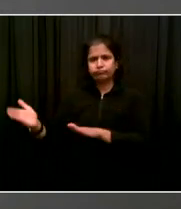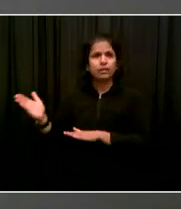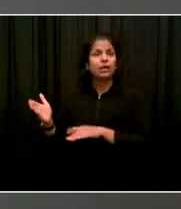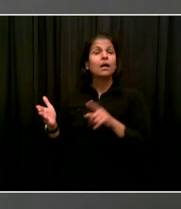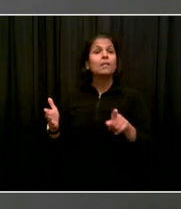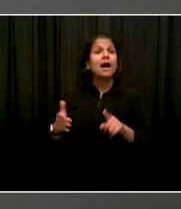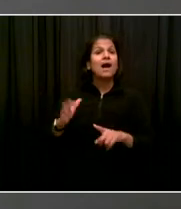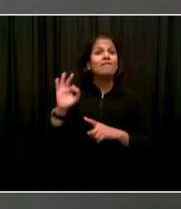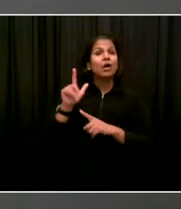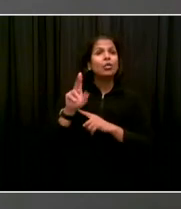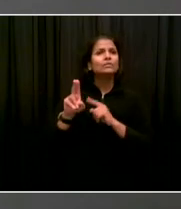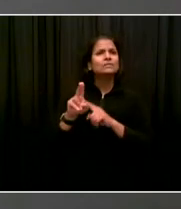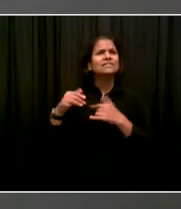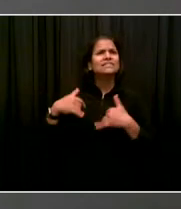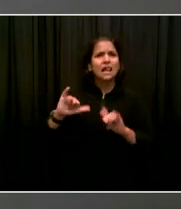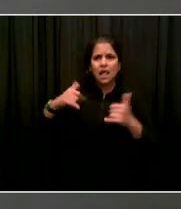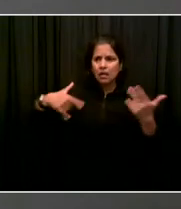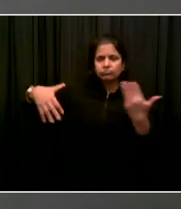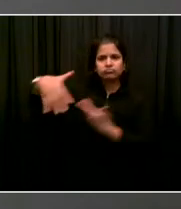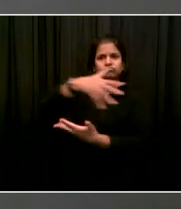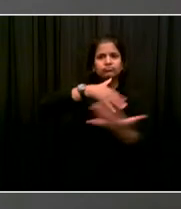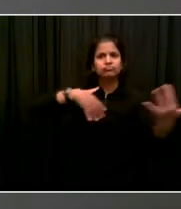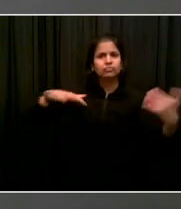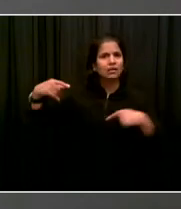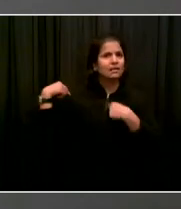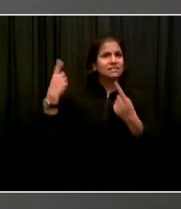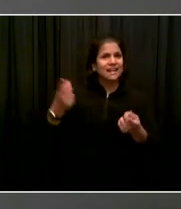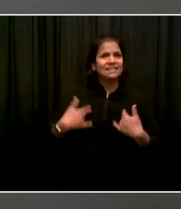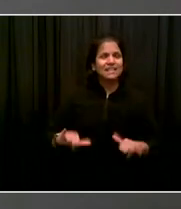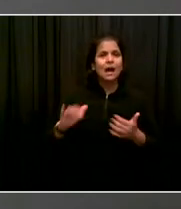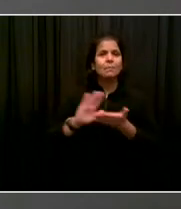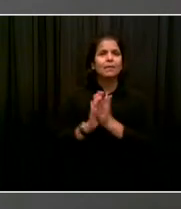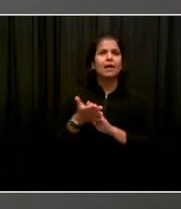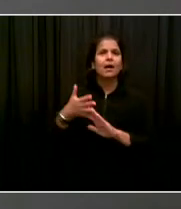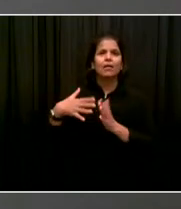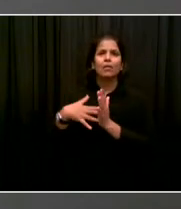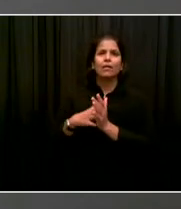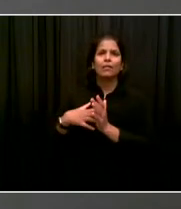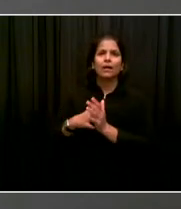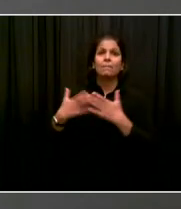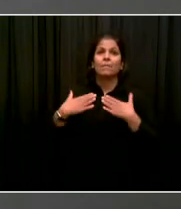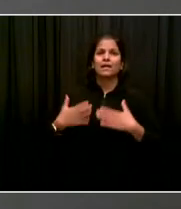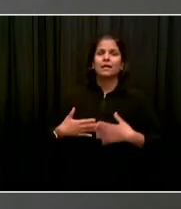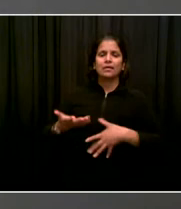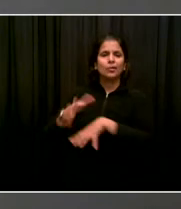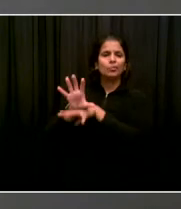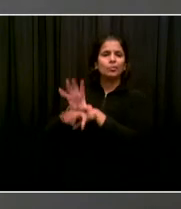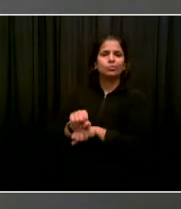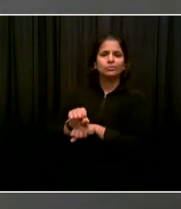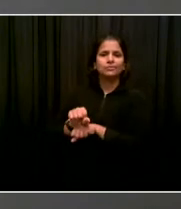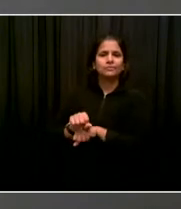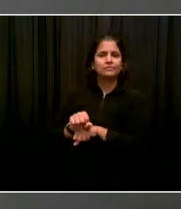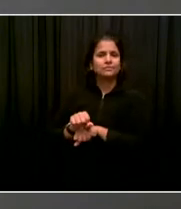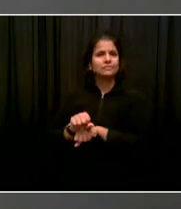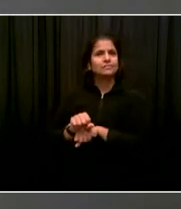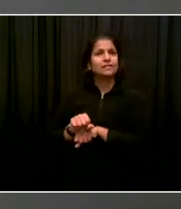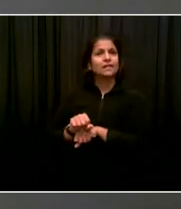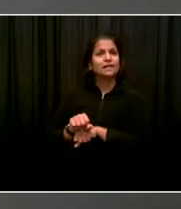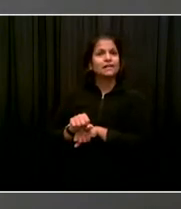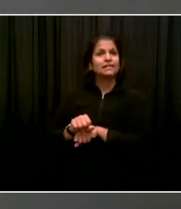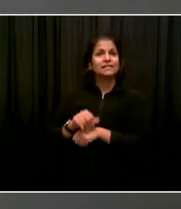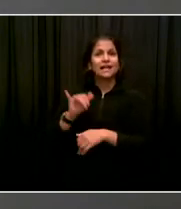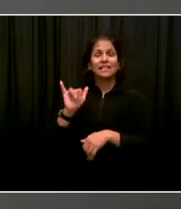of cases. So part of life is the mutation of viruses, and we stand ready